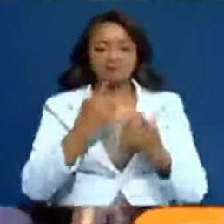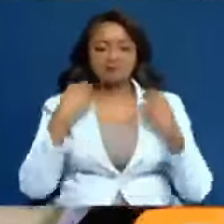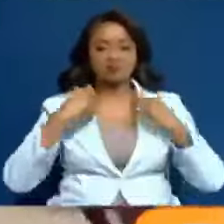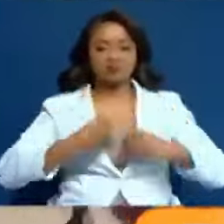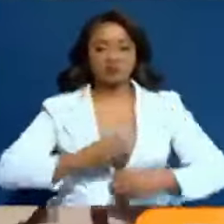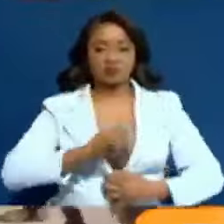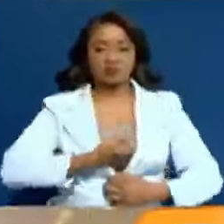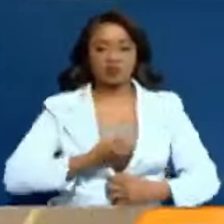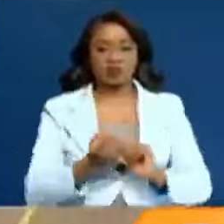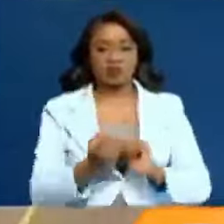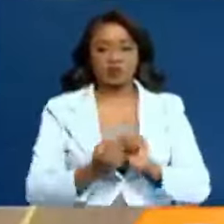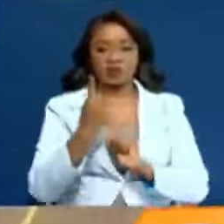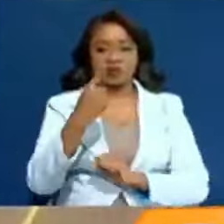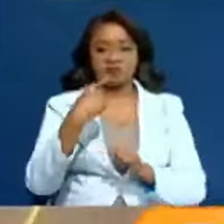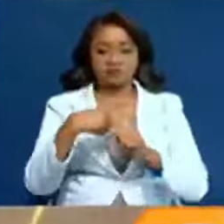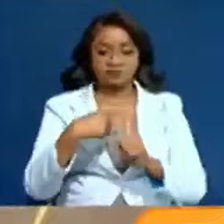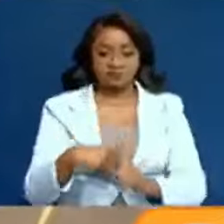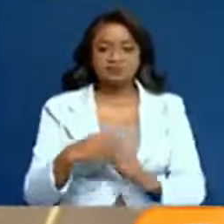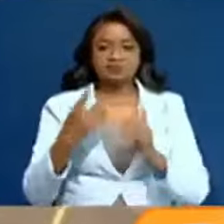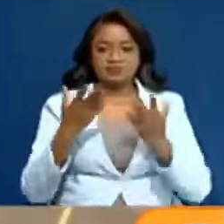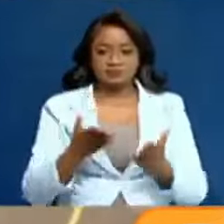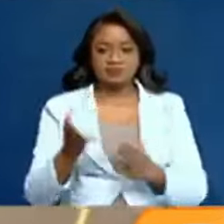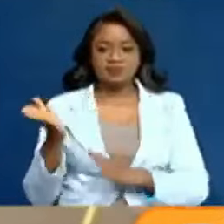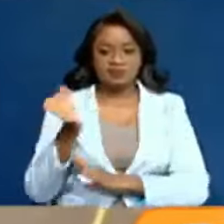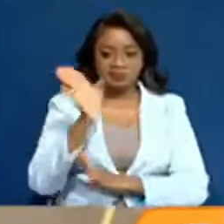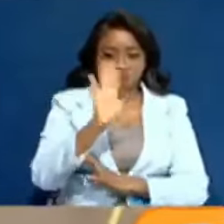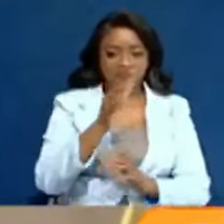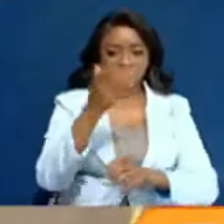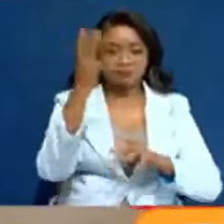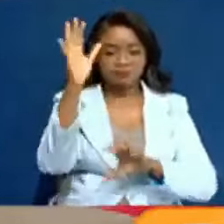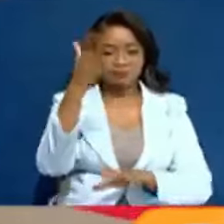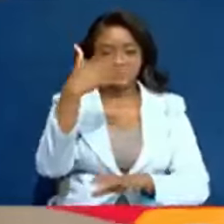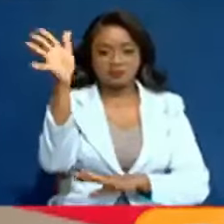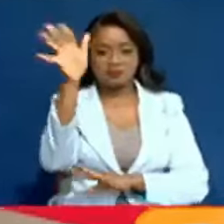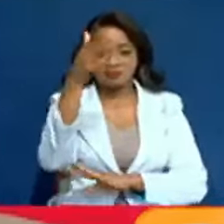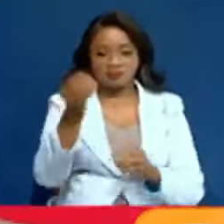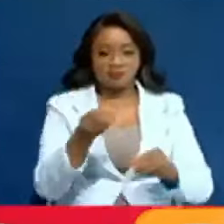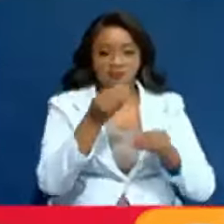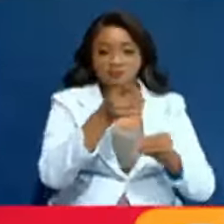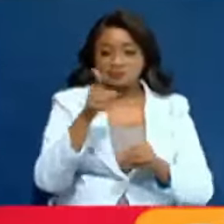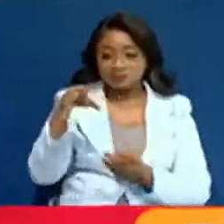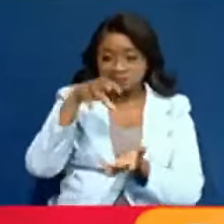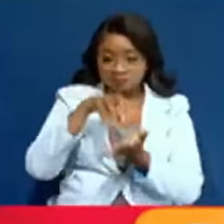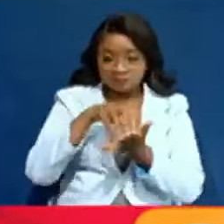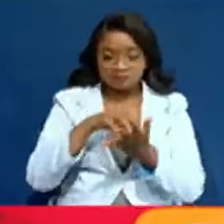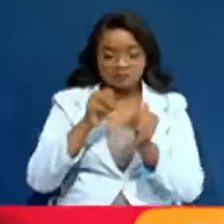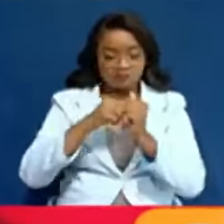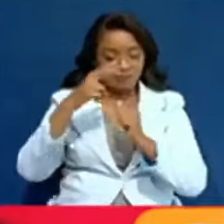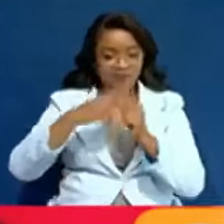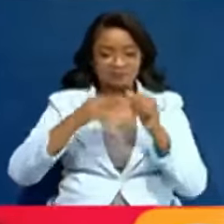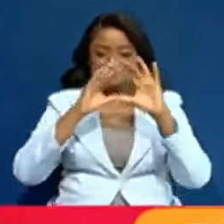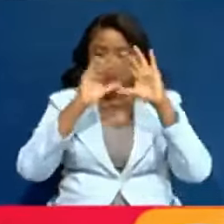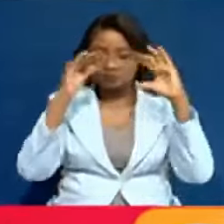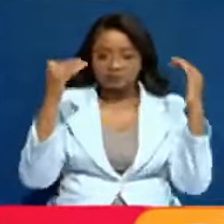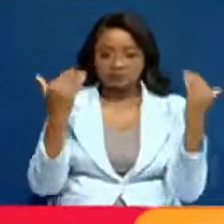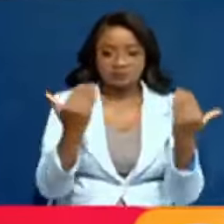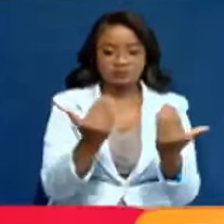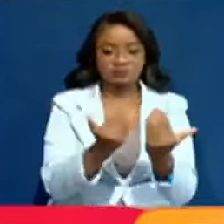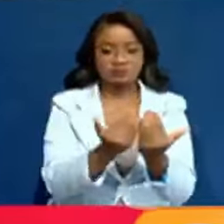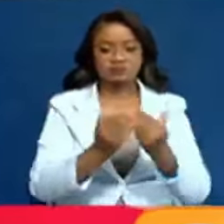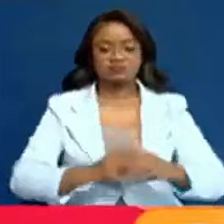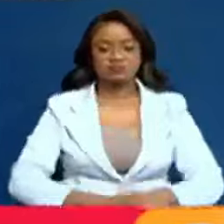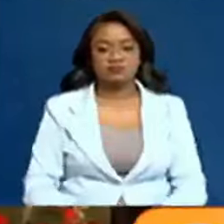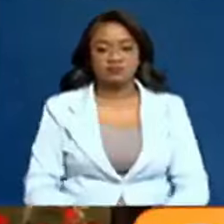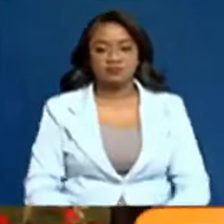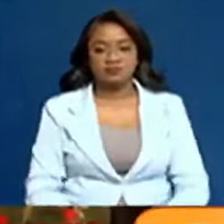bronze medals. The team maintained the top spot in Africa and 17th position worldwide despite the pressure from Kenyans who demanded medals from the opening